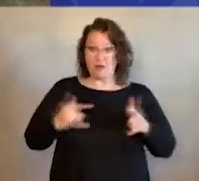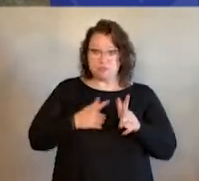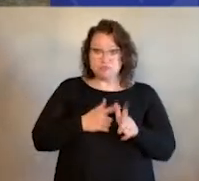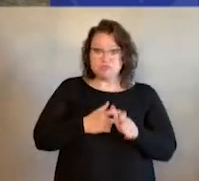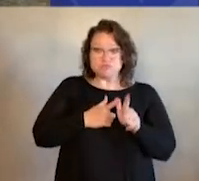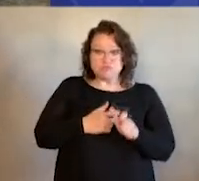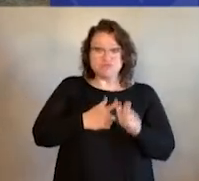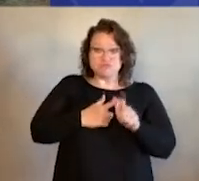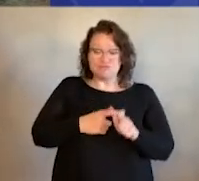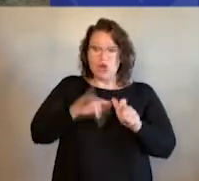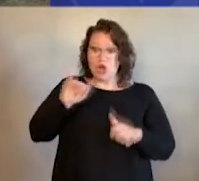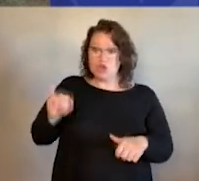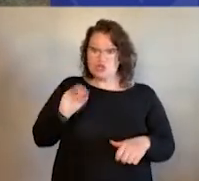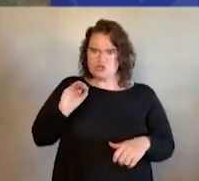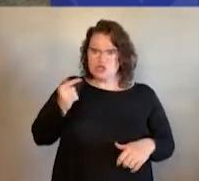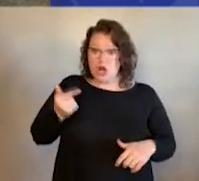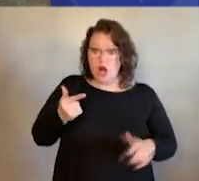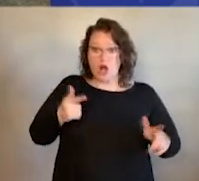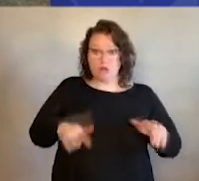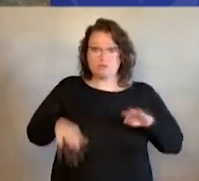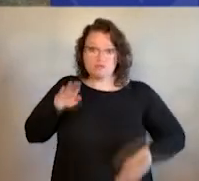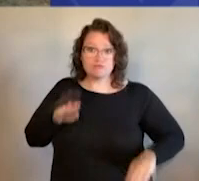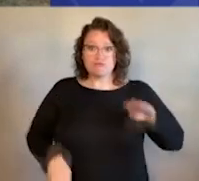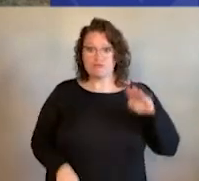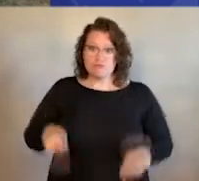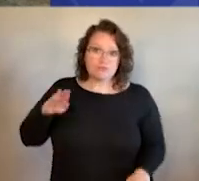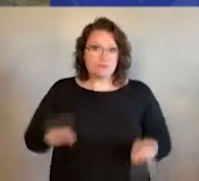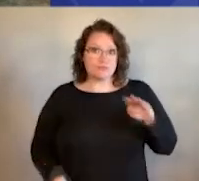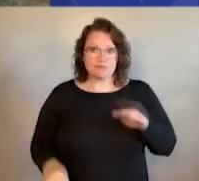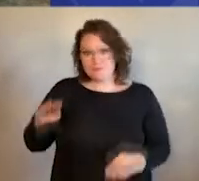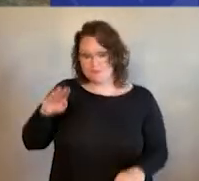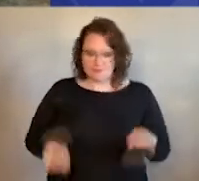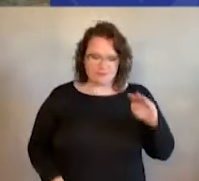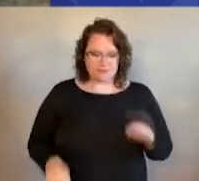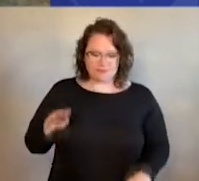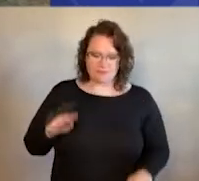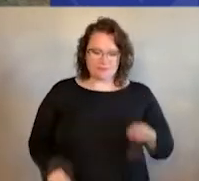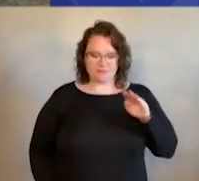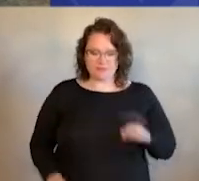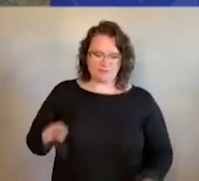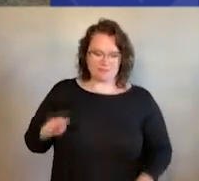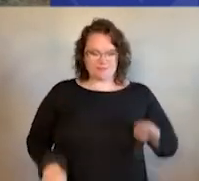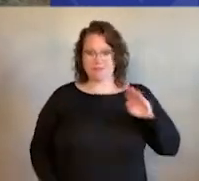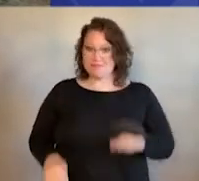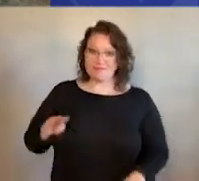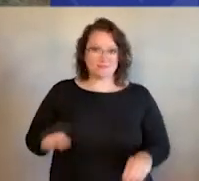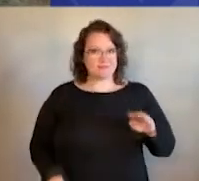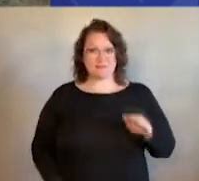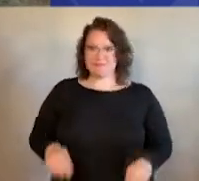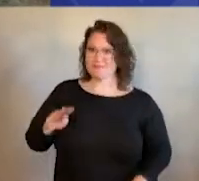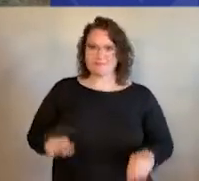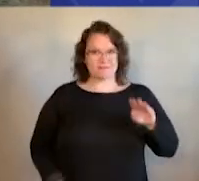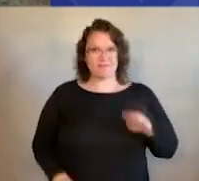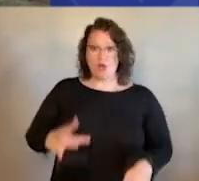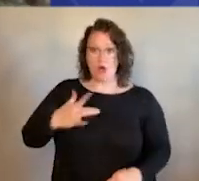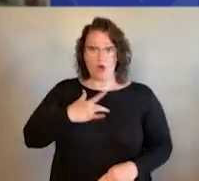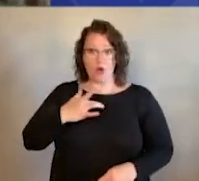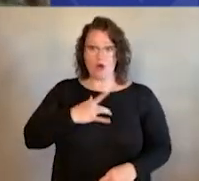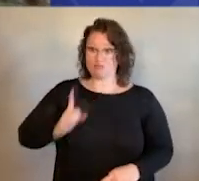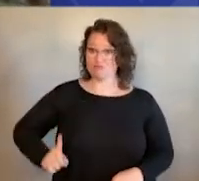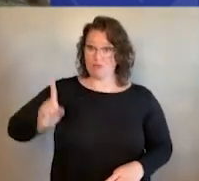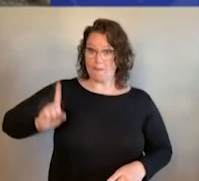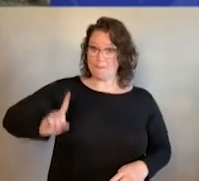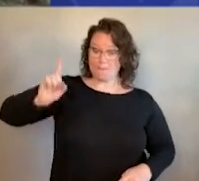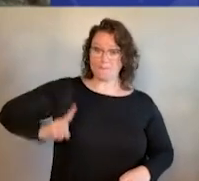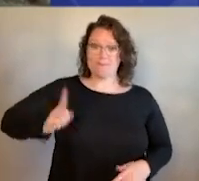in place. Now we're going to pick our knees up and go a little bit faster. Now we're jogging, jogging. Get that heart rate